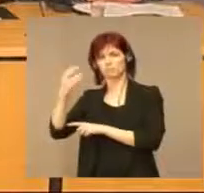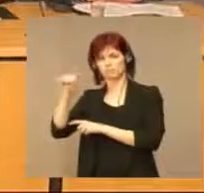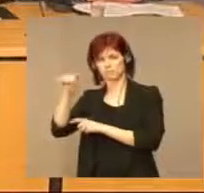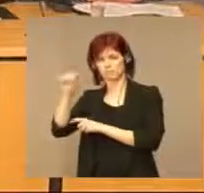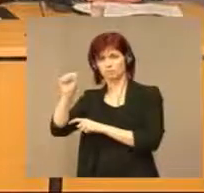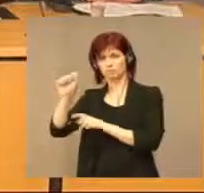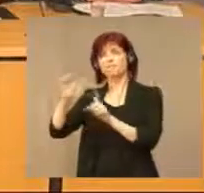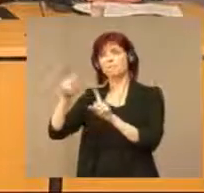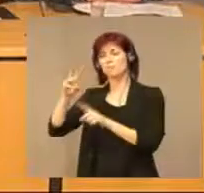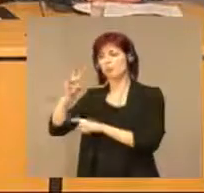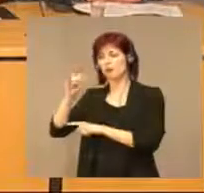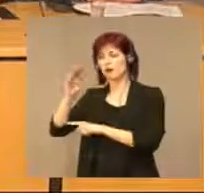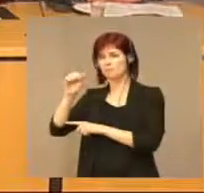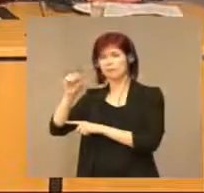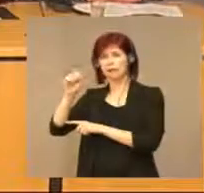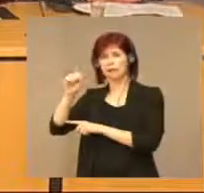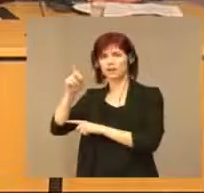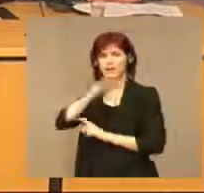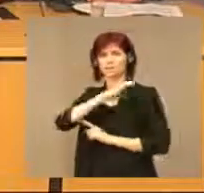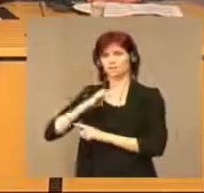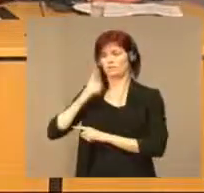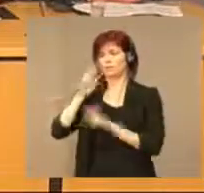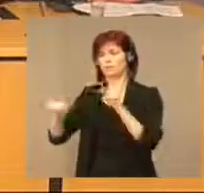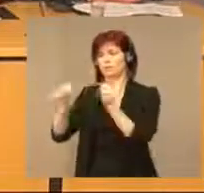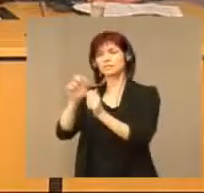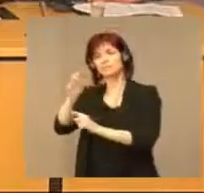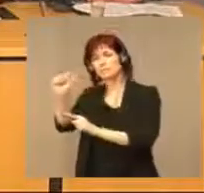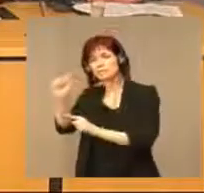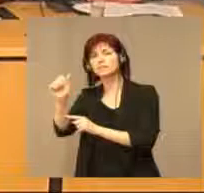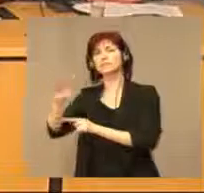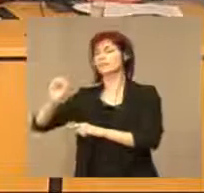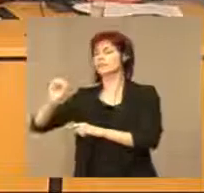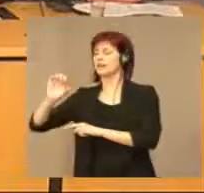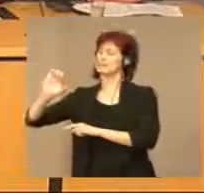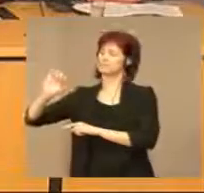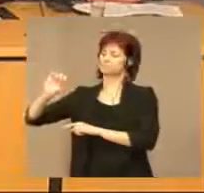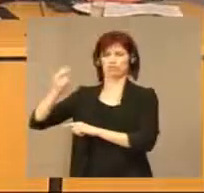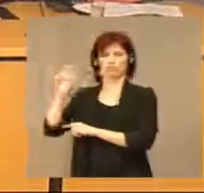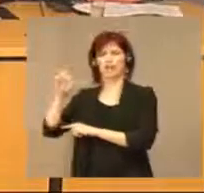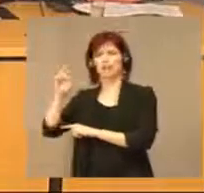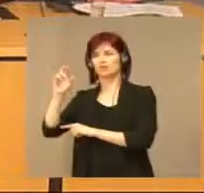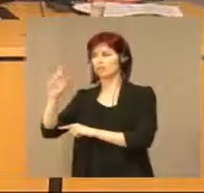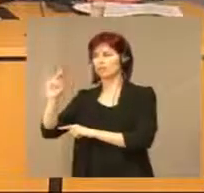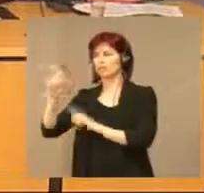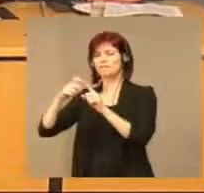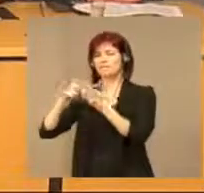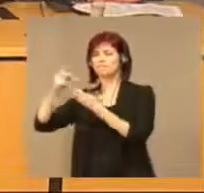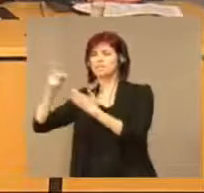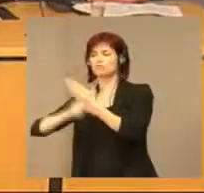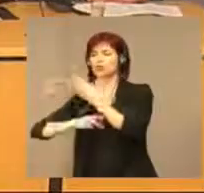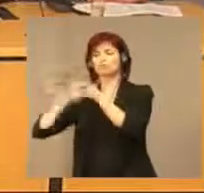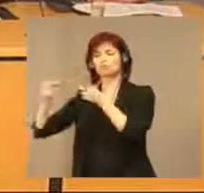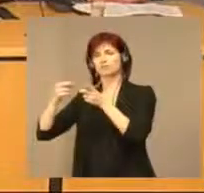the Wabanaki Council on Disability, and Sherilyn Billy of the Shuswap Nation and Program Director of the Aboriginal